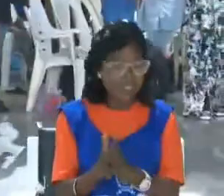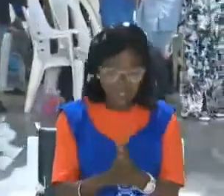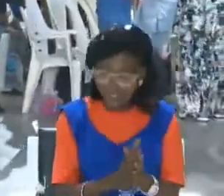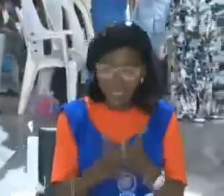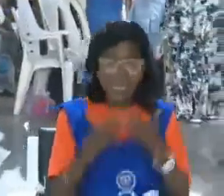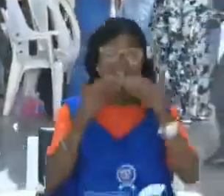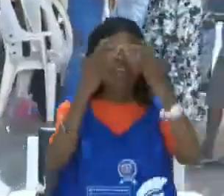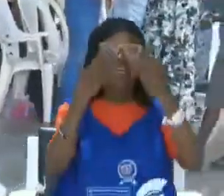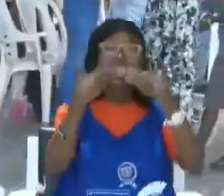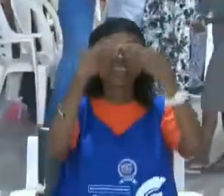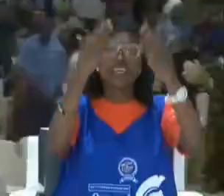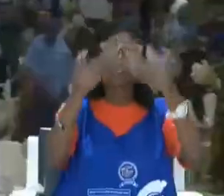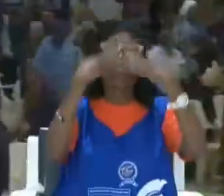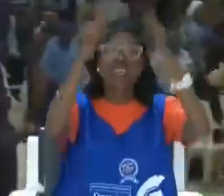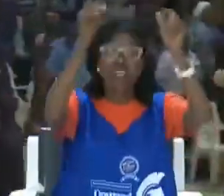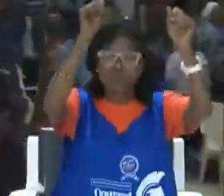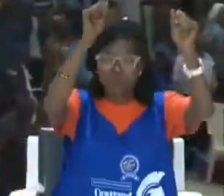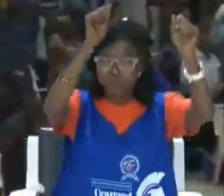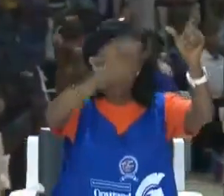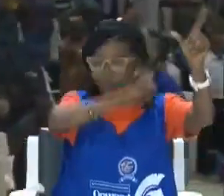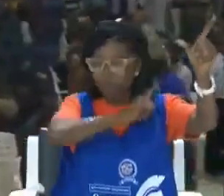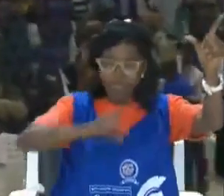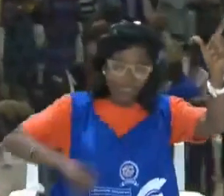Thank you.